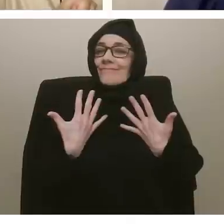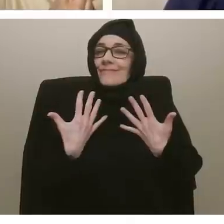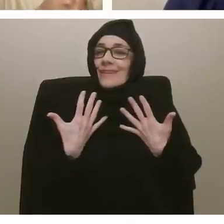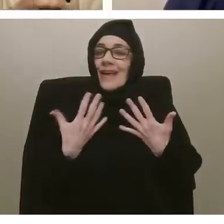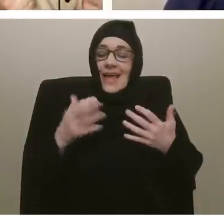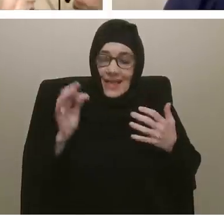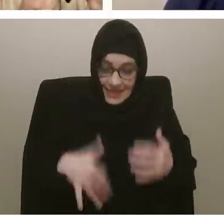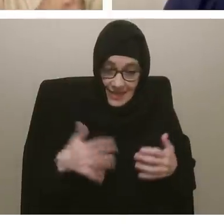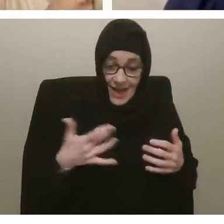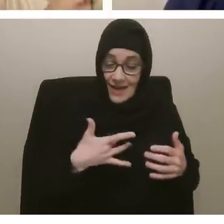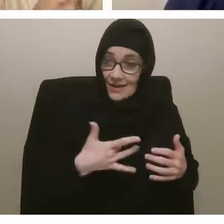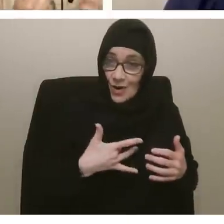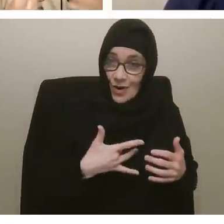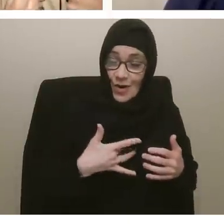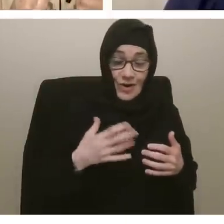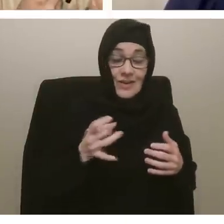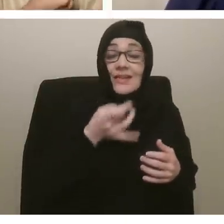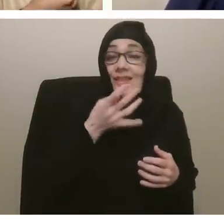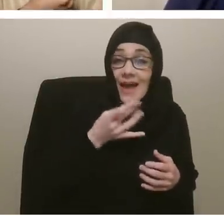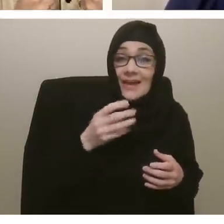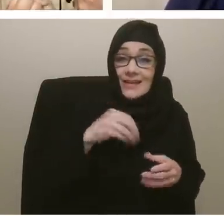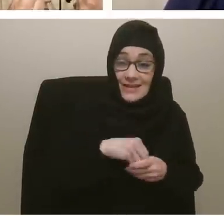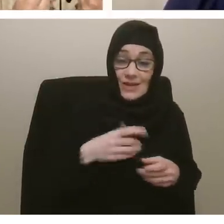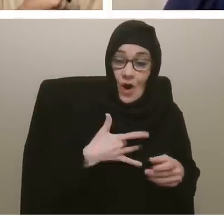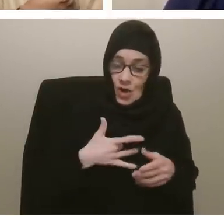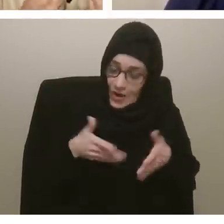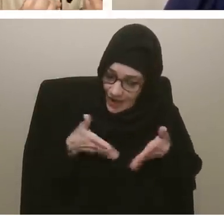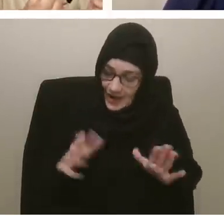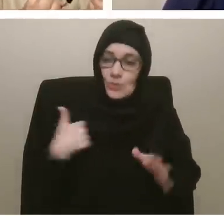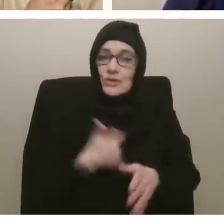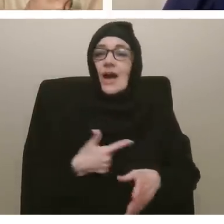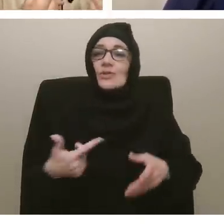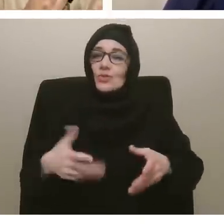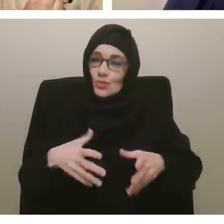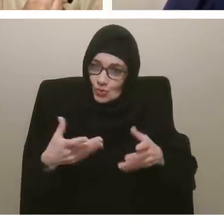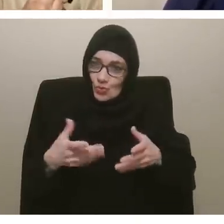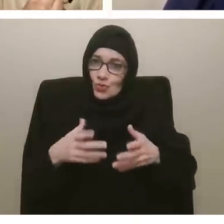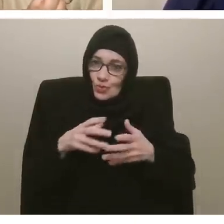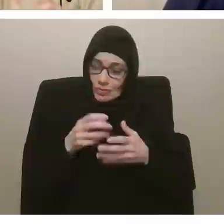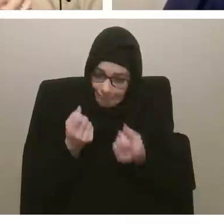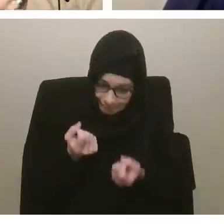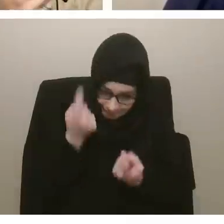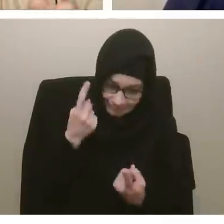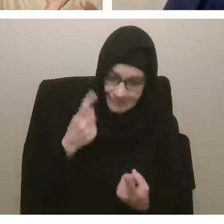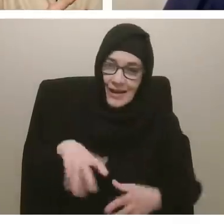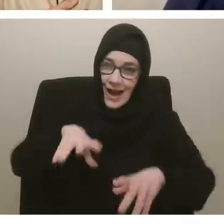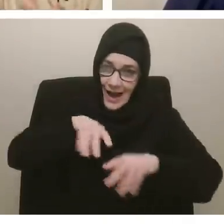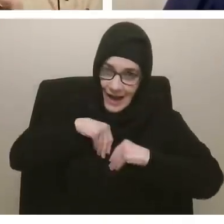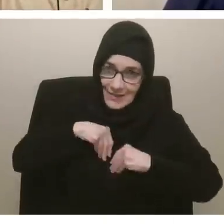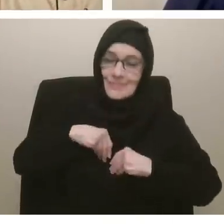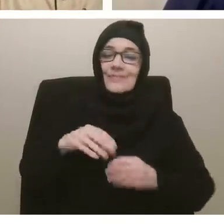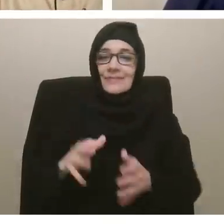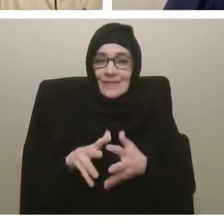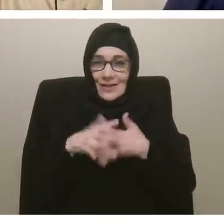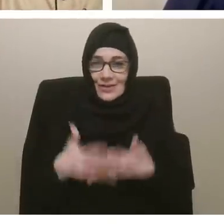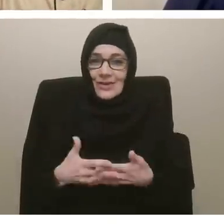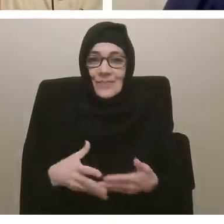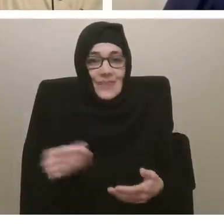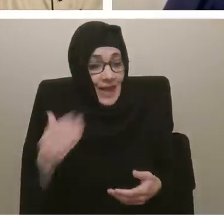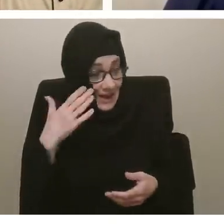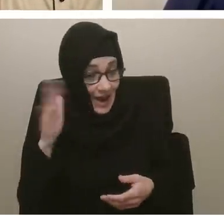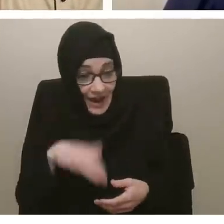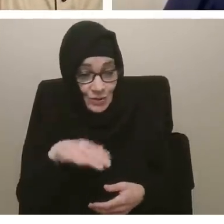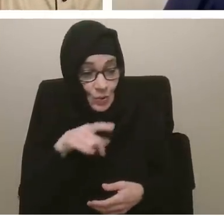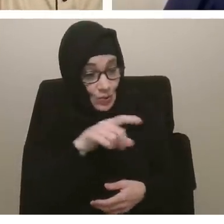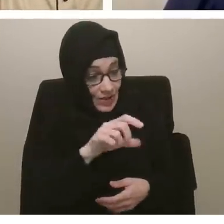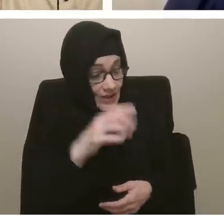life of the Qur'an. So it's this constant synchrony that we have to find between the two. And subhanAllah, I know Sheikh Abdullah, you were going to talk about Surah